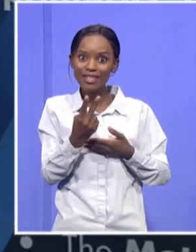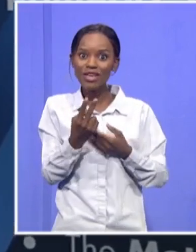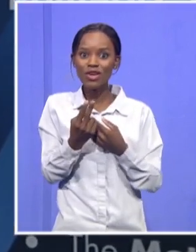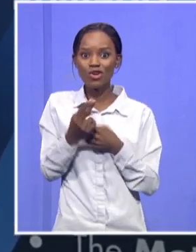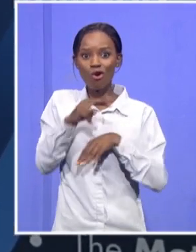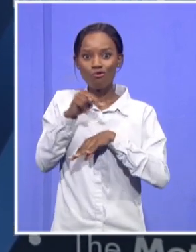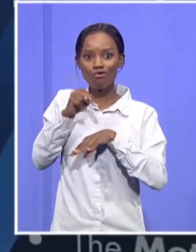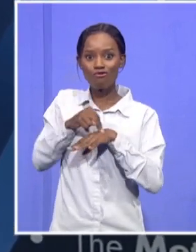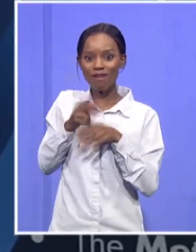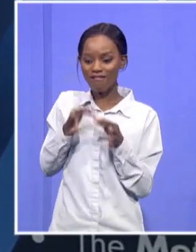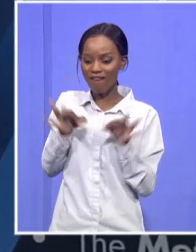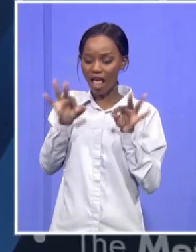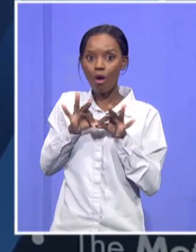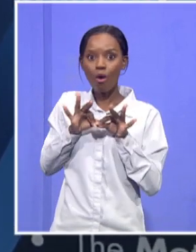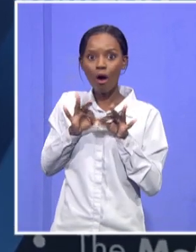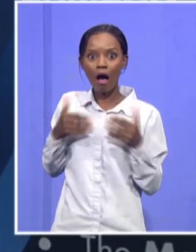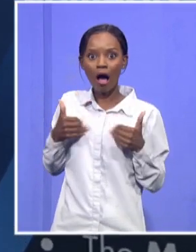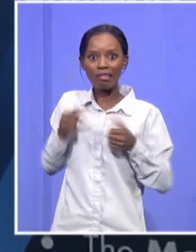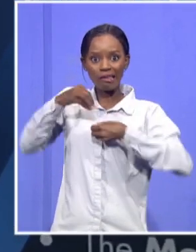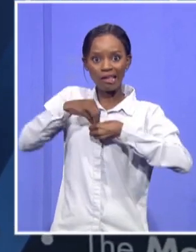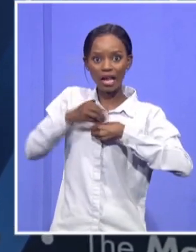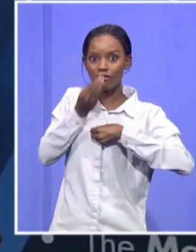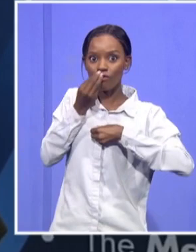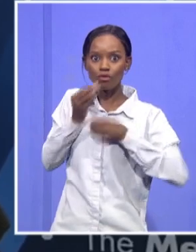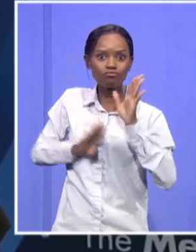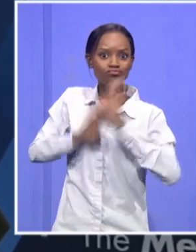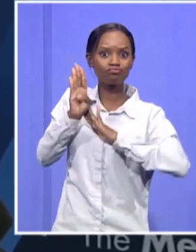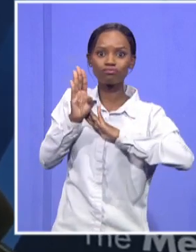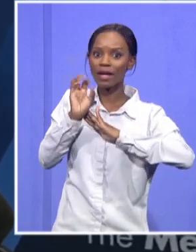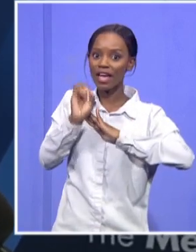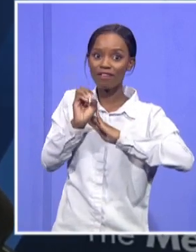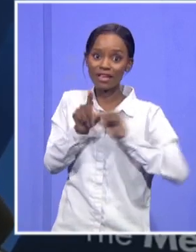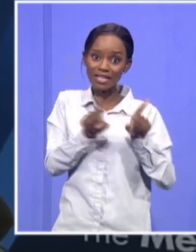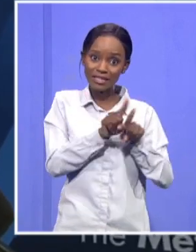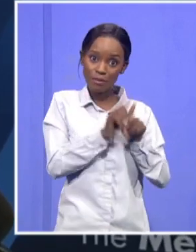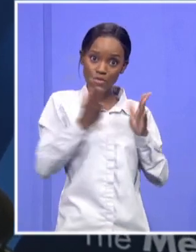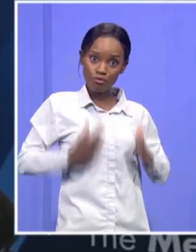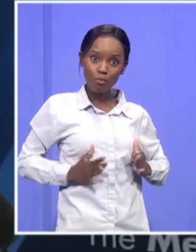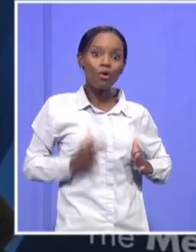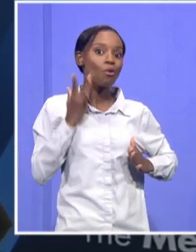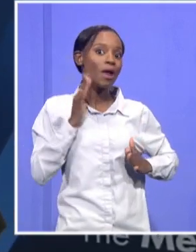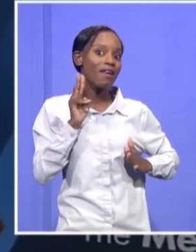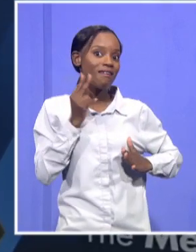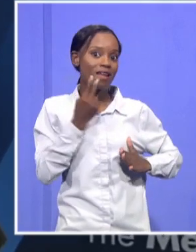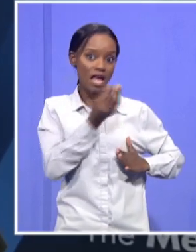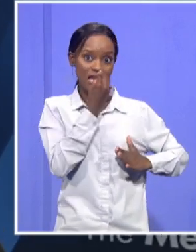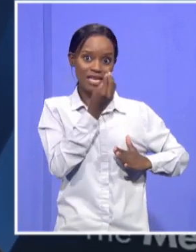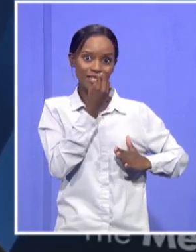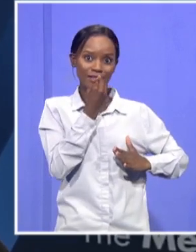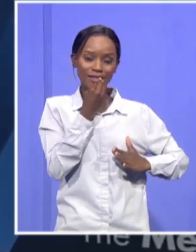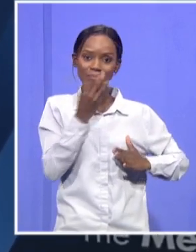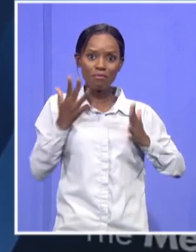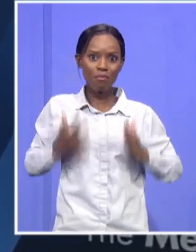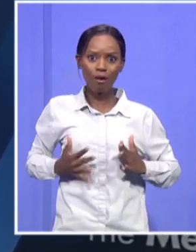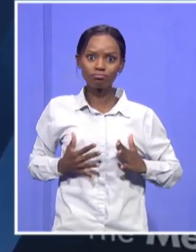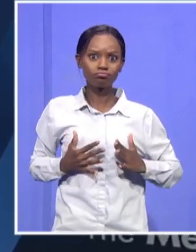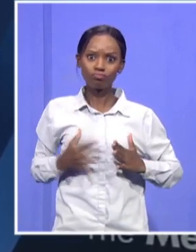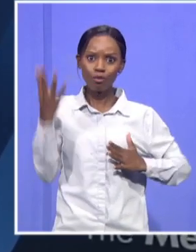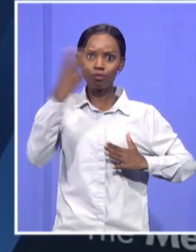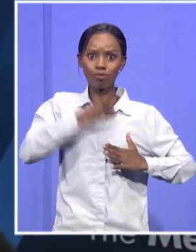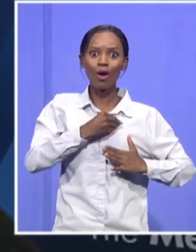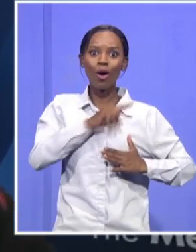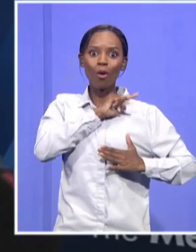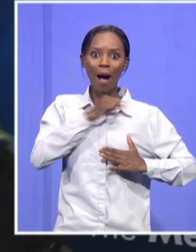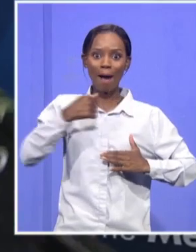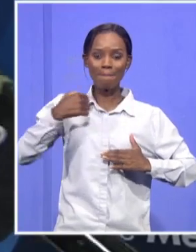more when you are using organic waste. Because it's the same thing as a human being. When you're eating your vegetables, you glow, you're beautiful, because our body